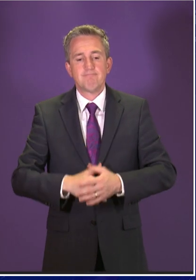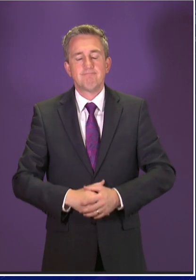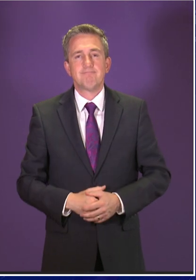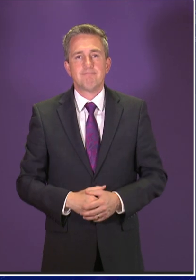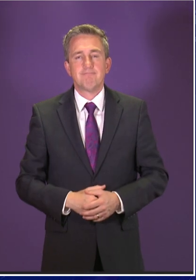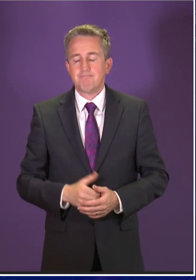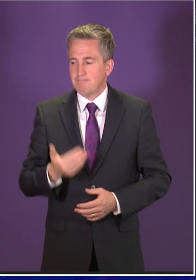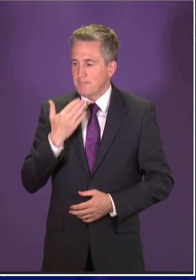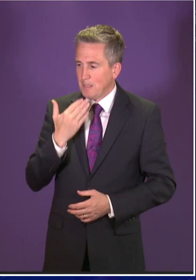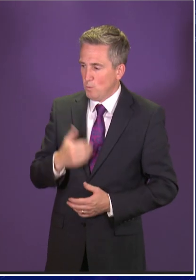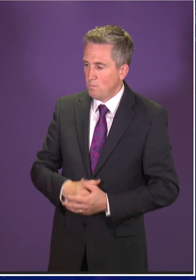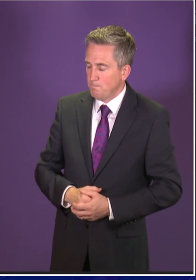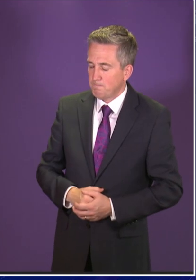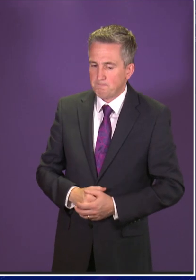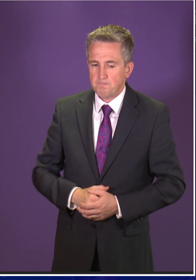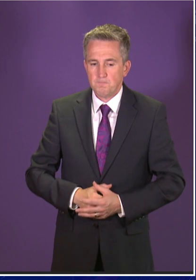Thank you.